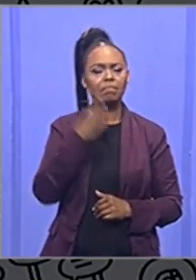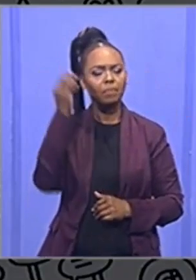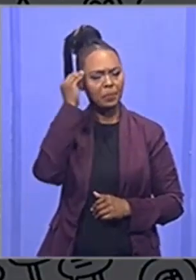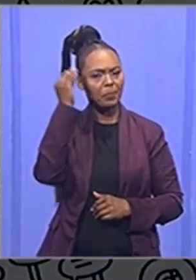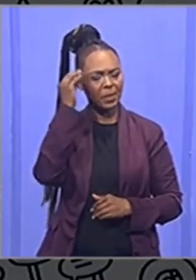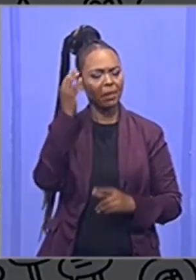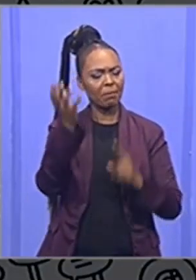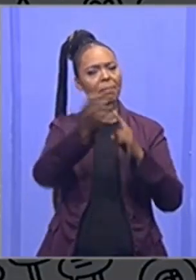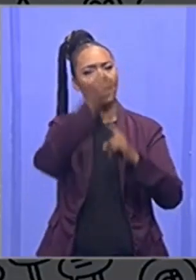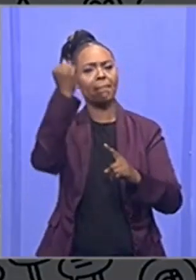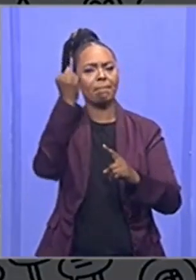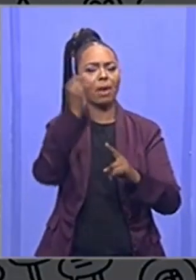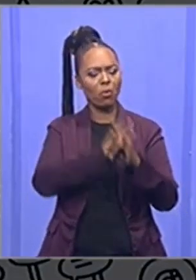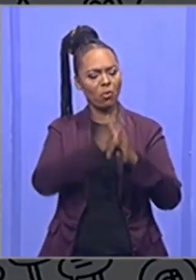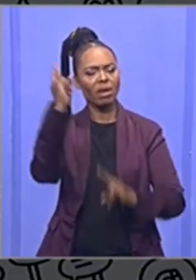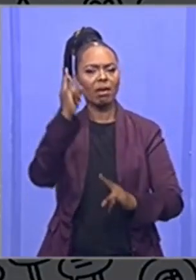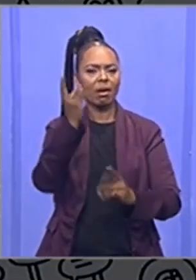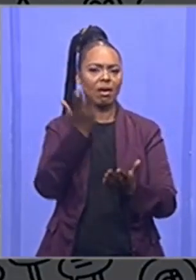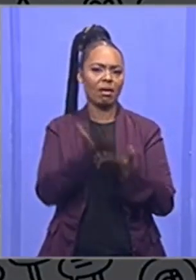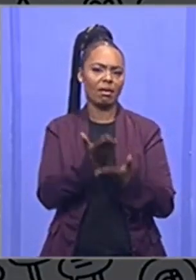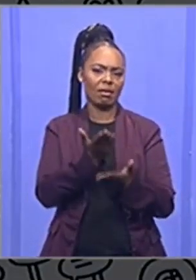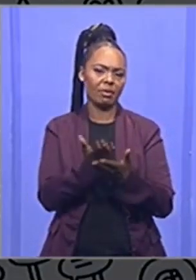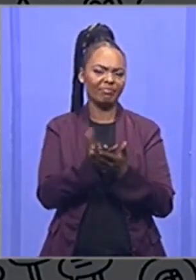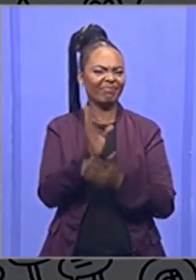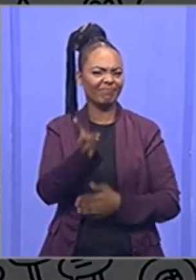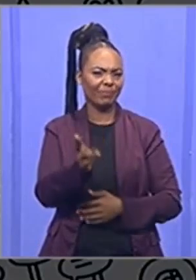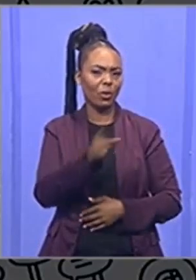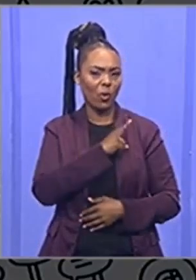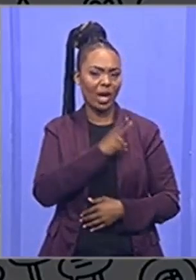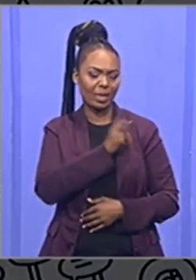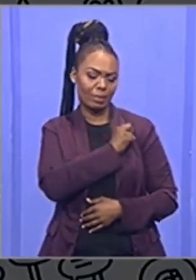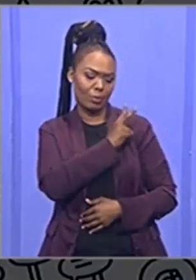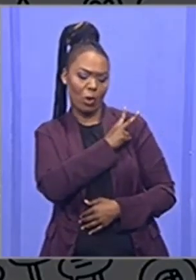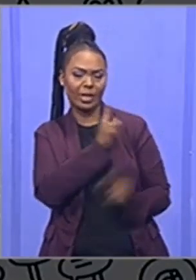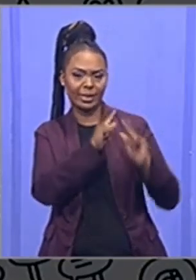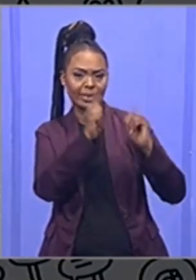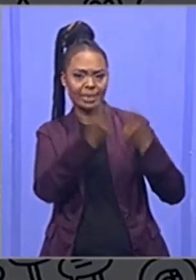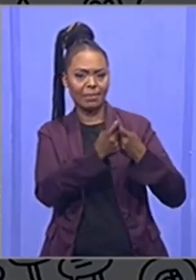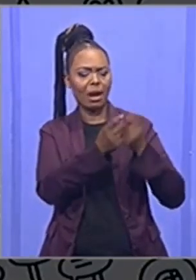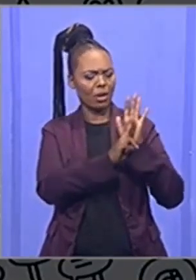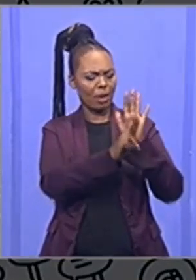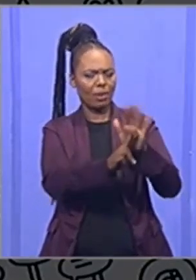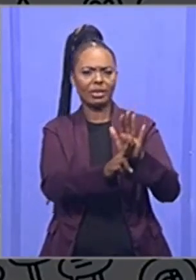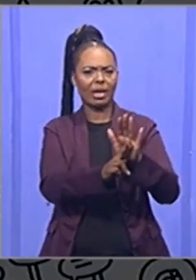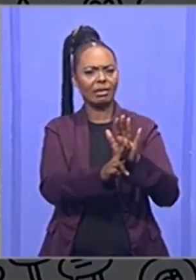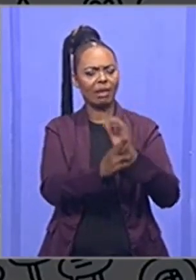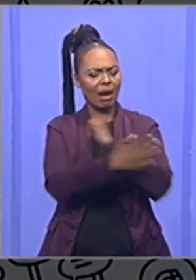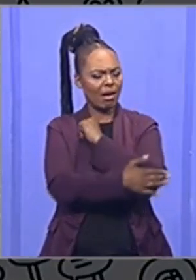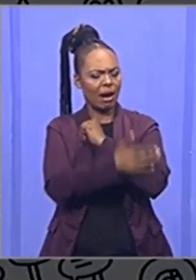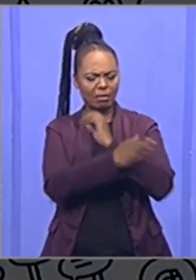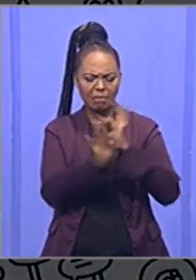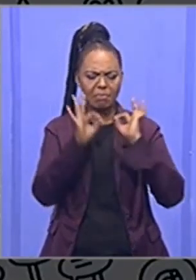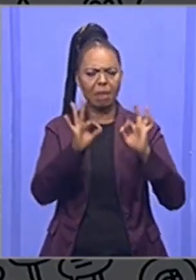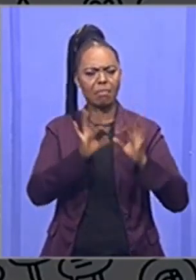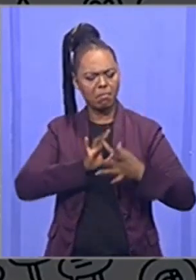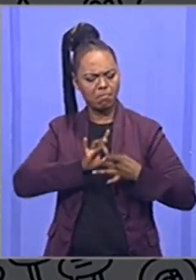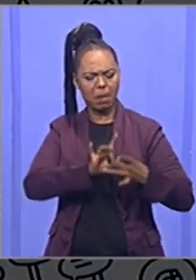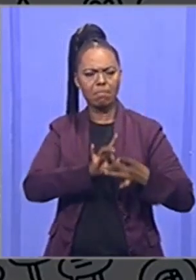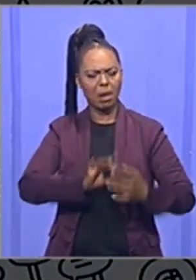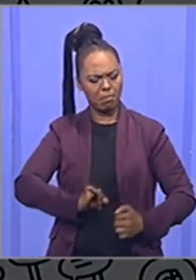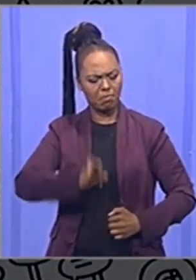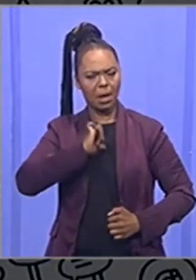gapa gape sejana se sa lefatshe gonne ke batho ba reng ga ba lebile ba emela naga ka botswapelo ga se batho ba ikobonyang